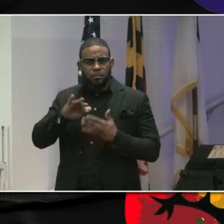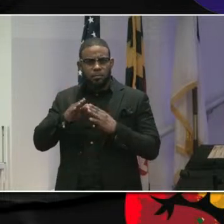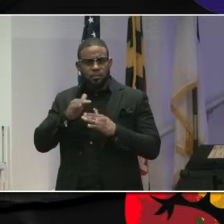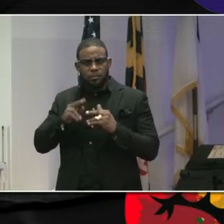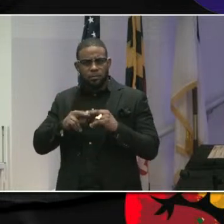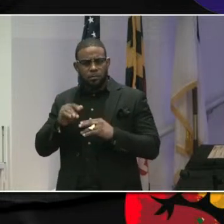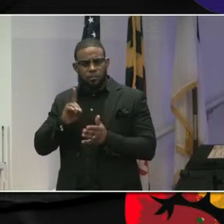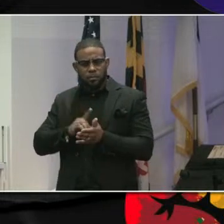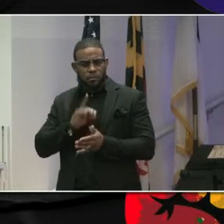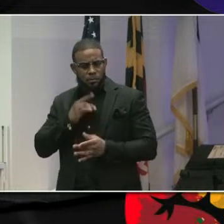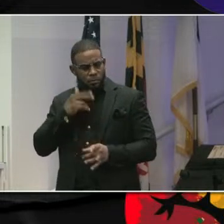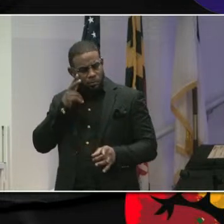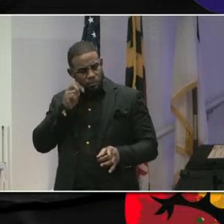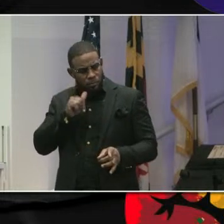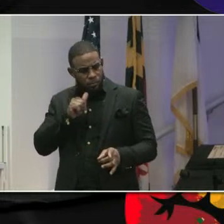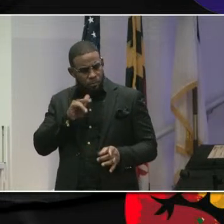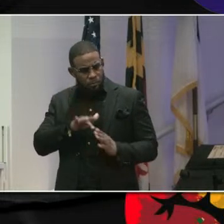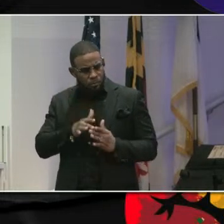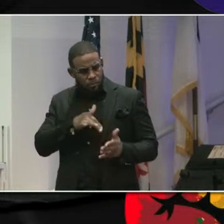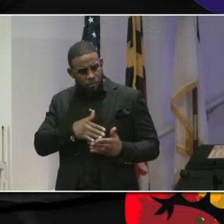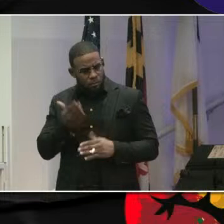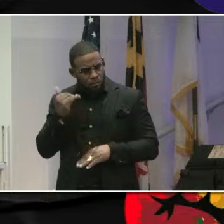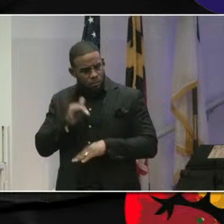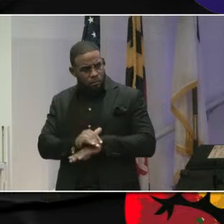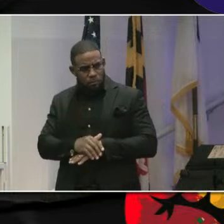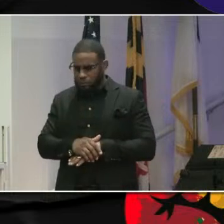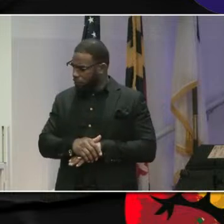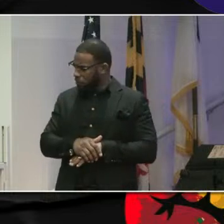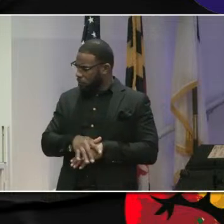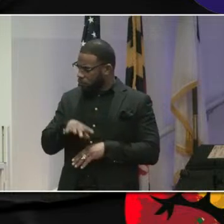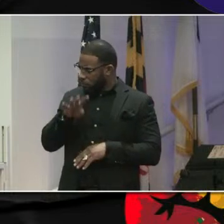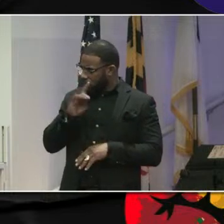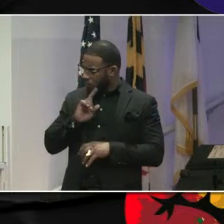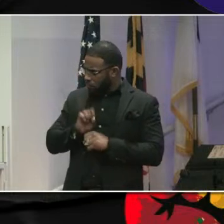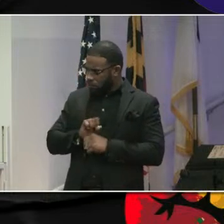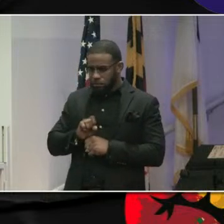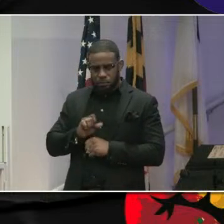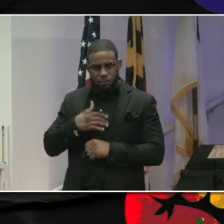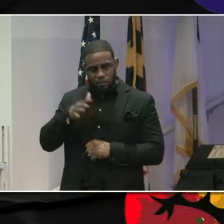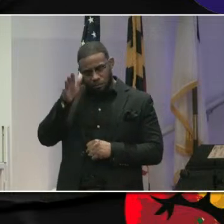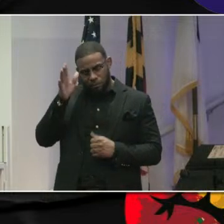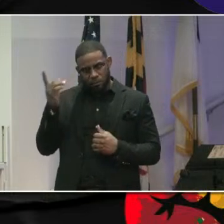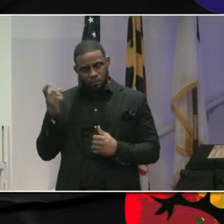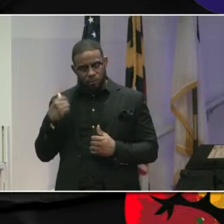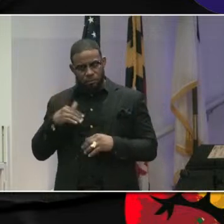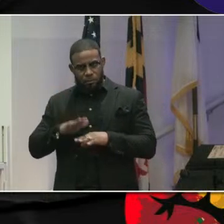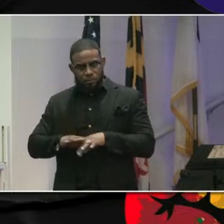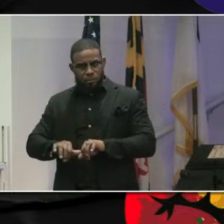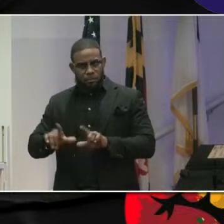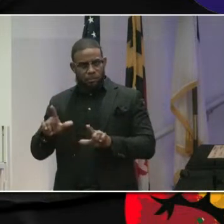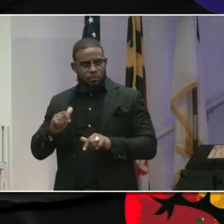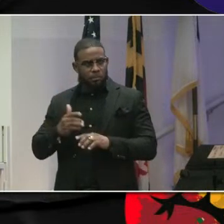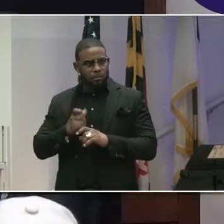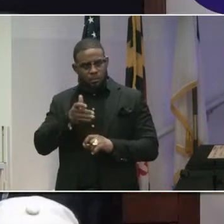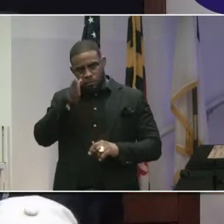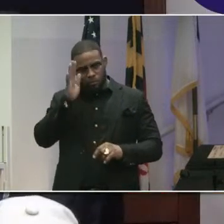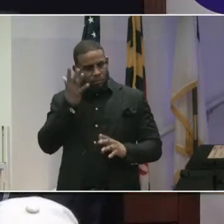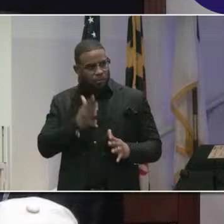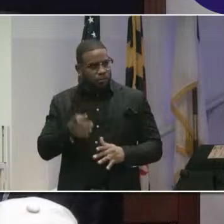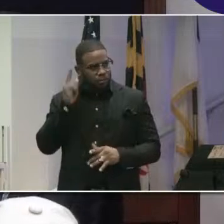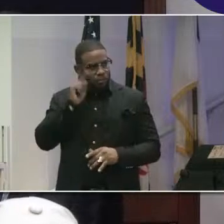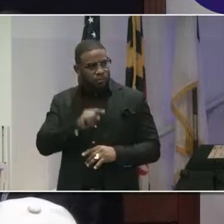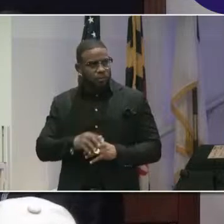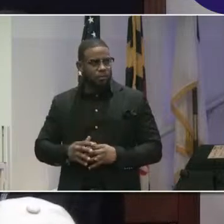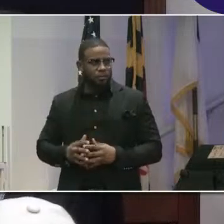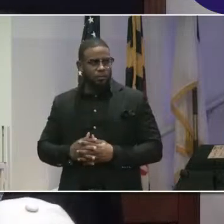daughter said, "I heard your Bible study last night," and I said, "Huh?" And she said, "My dad had it on." Somebody give God a hand clap of